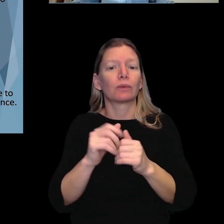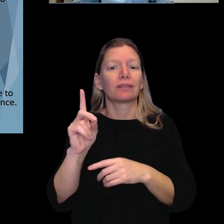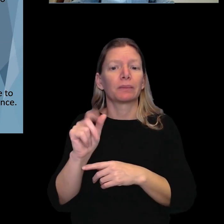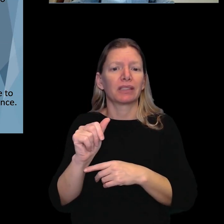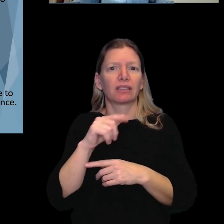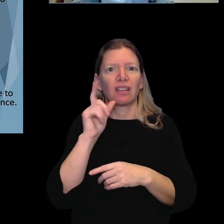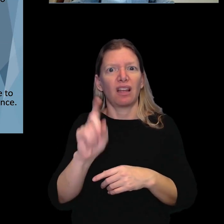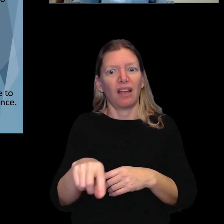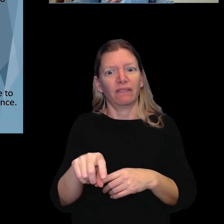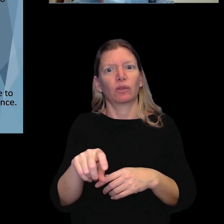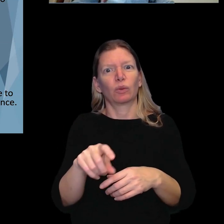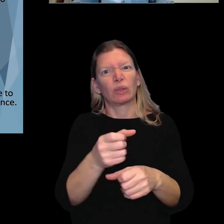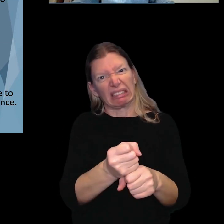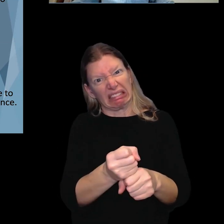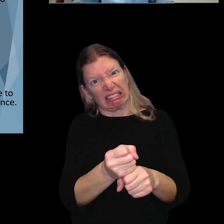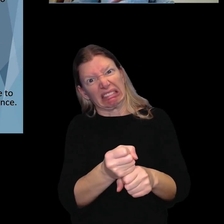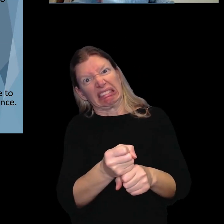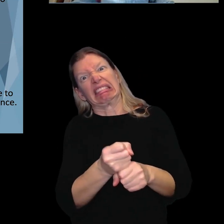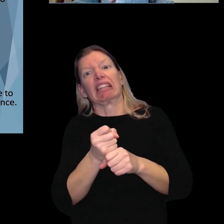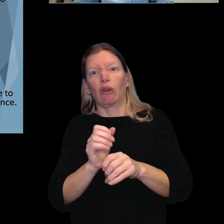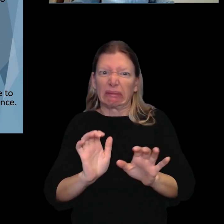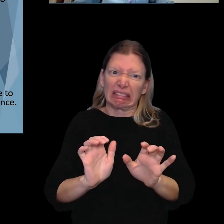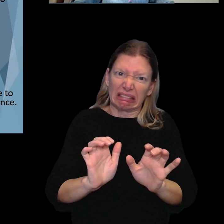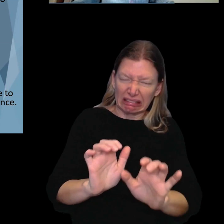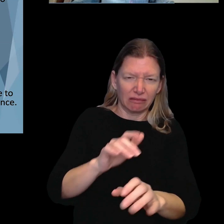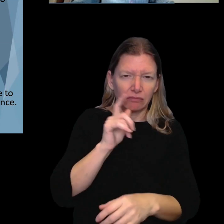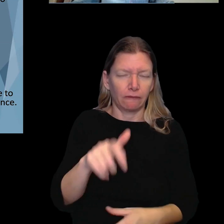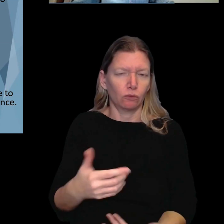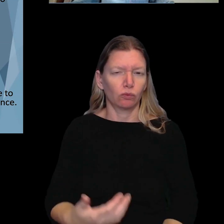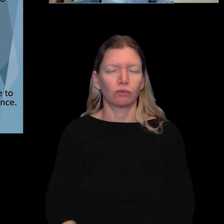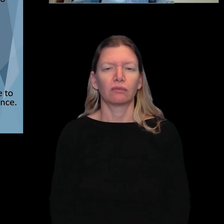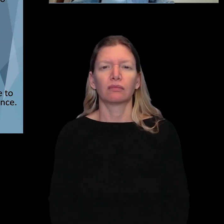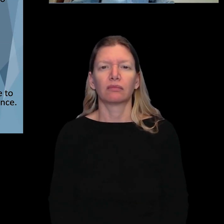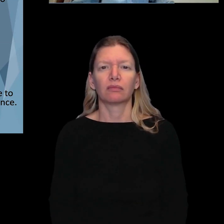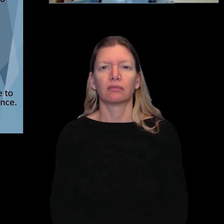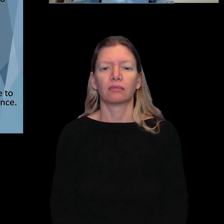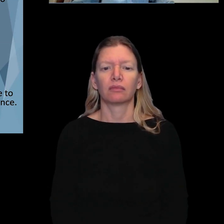that a person with a disability does not have difficulty independently opening the door.